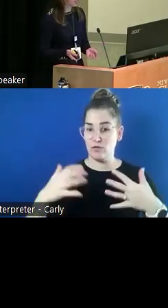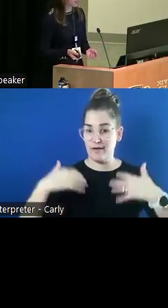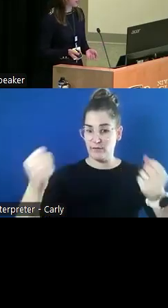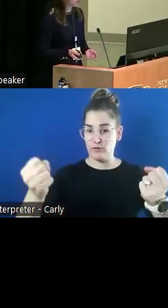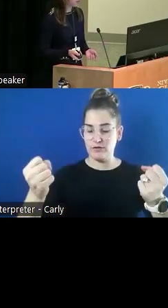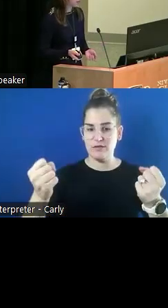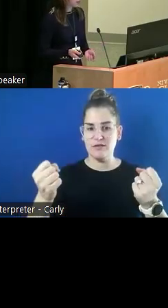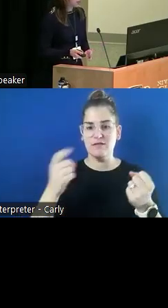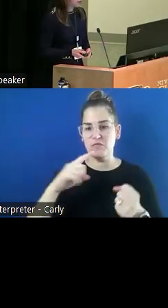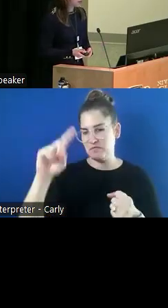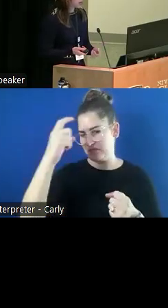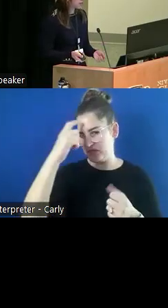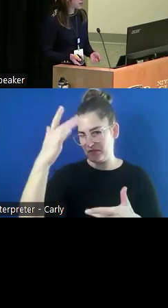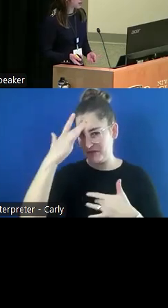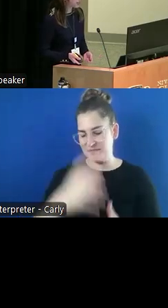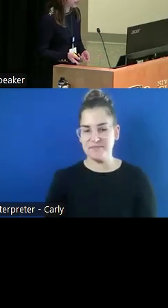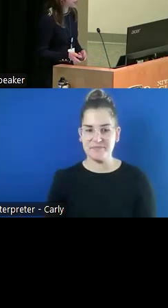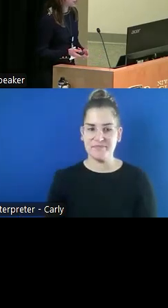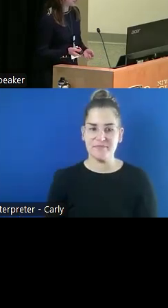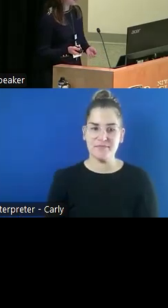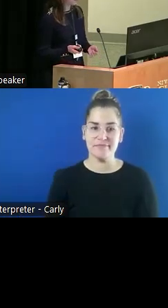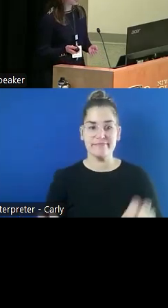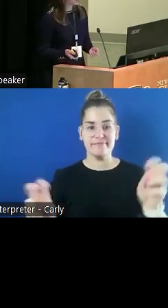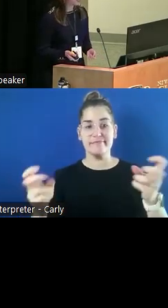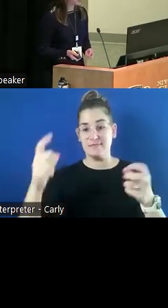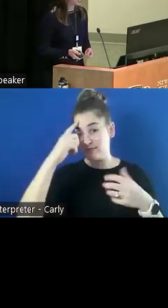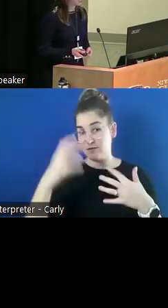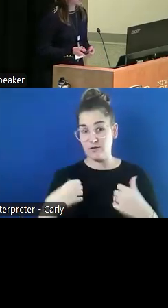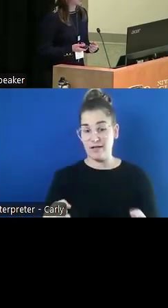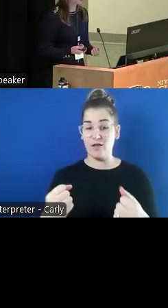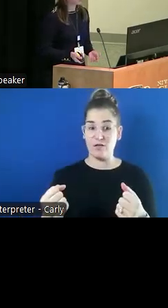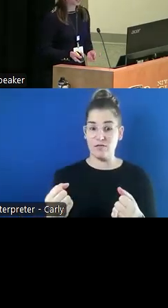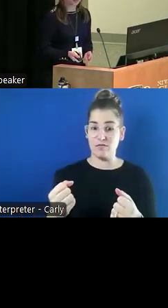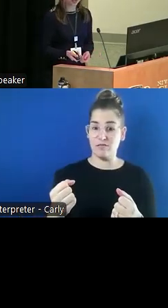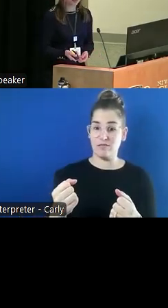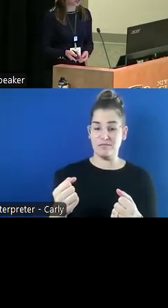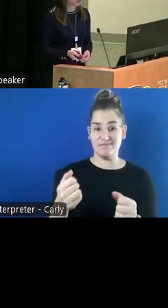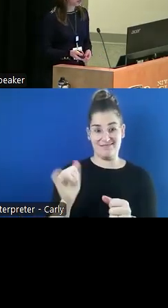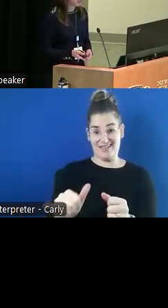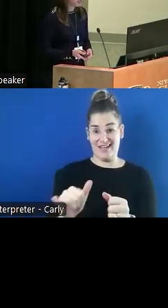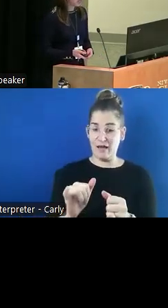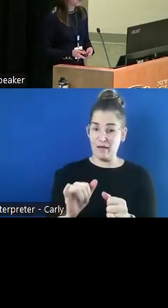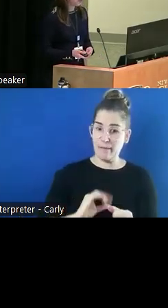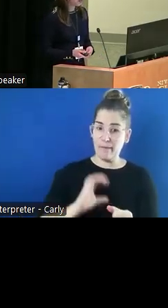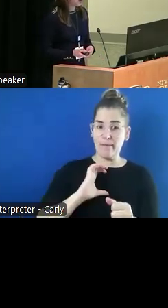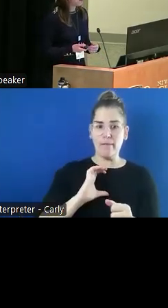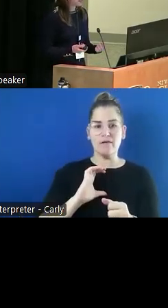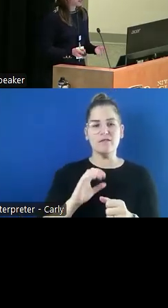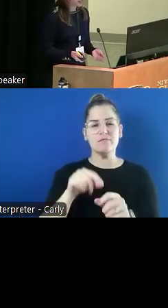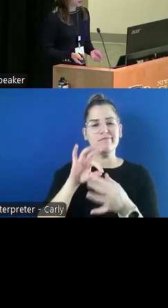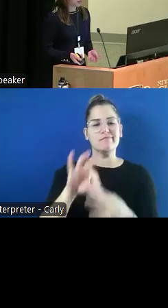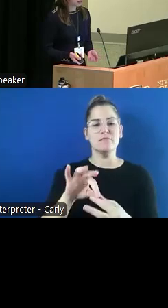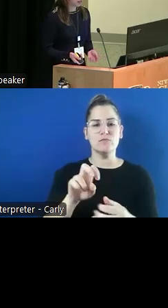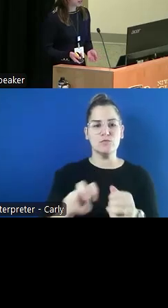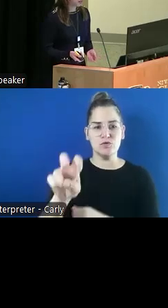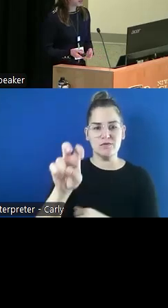mental illness. Mental health recovery is a journey of healing and transformation for a person with a mental